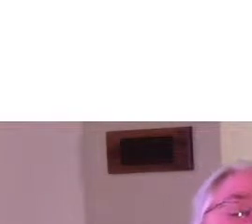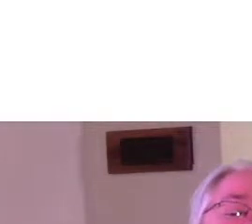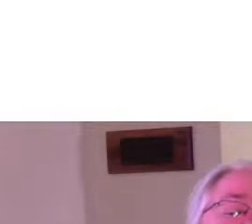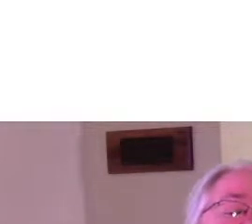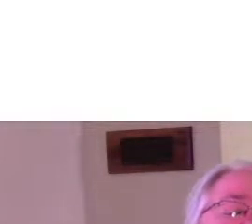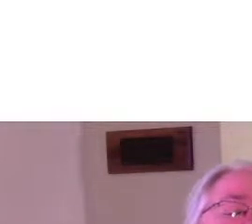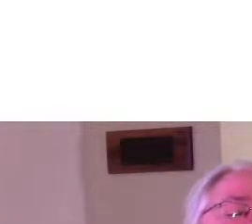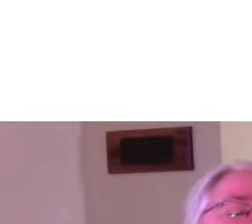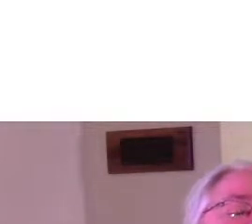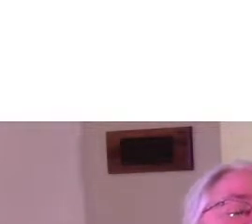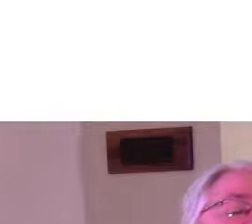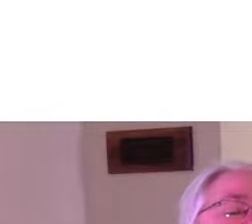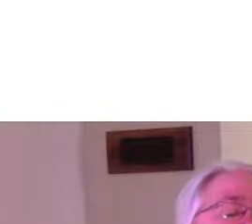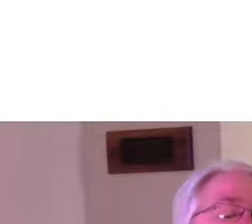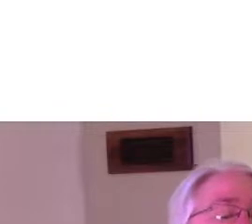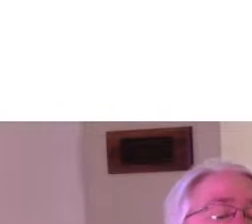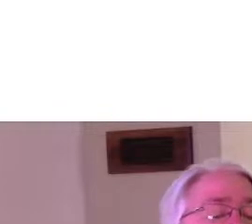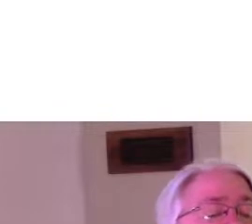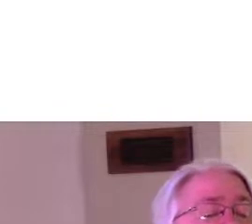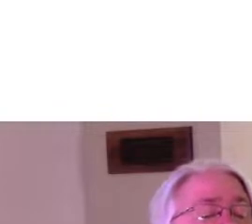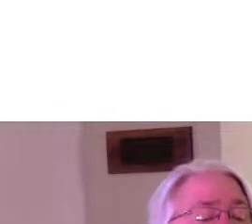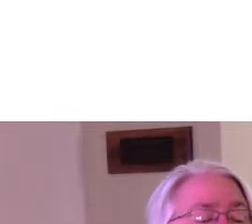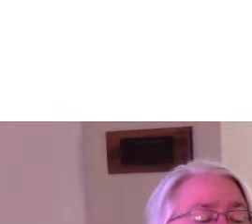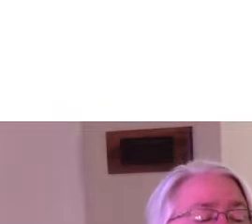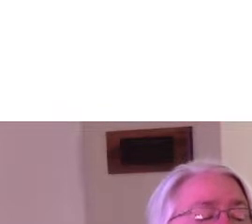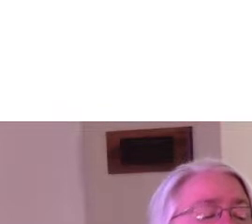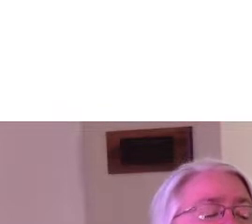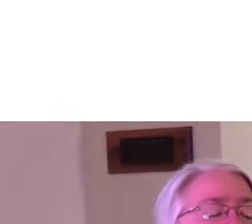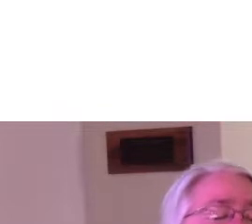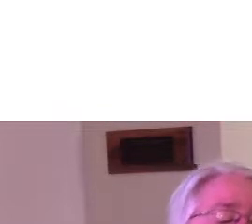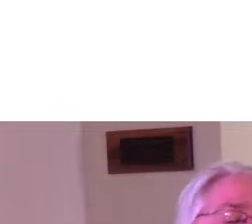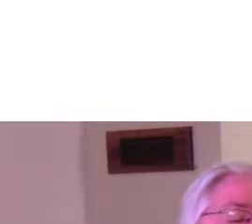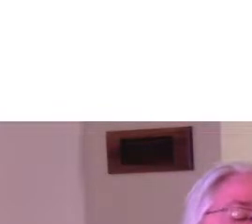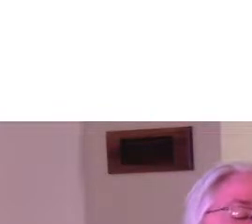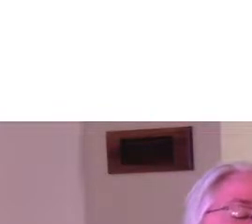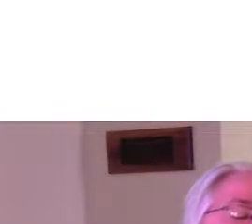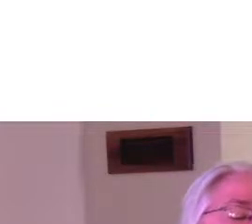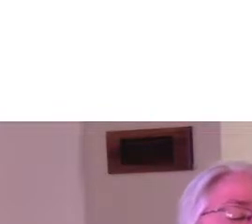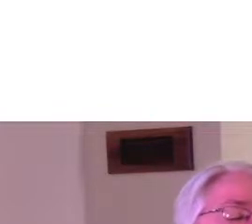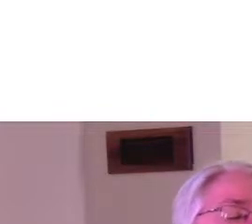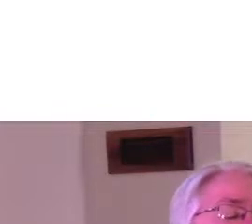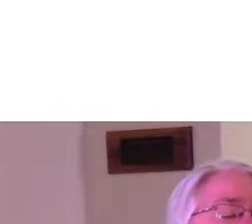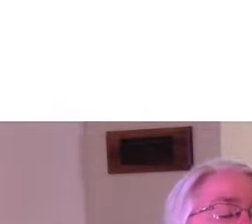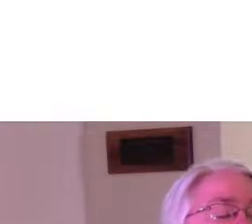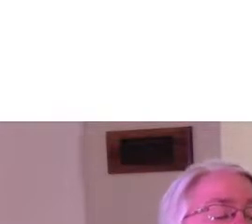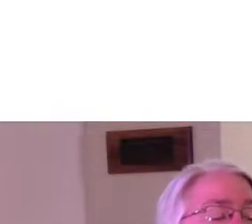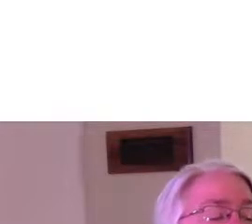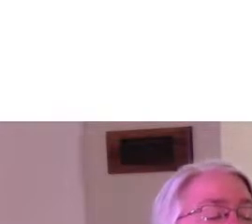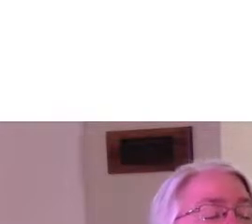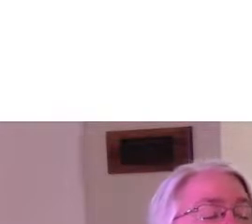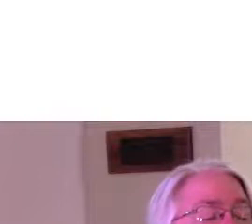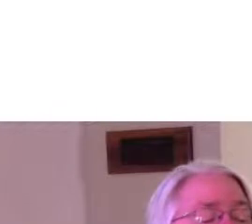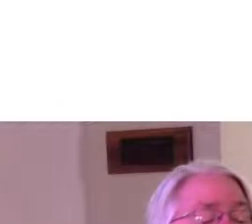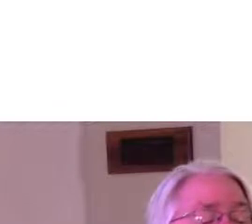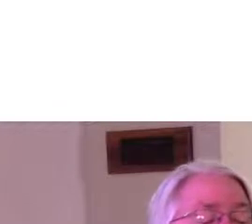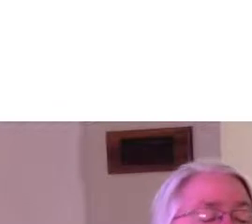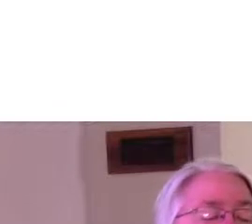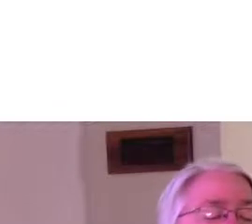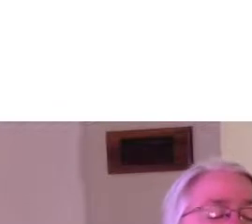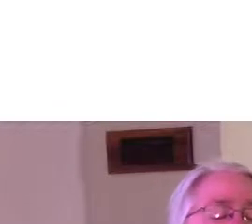the child who sings the world alive and greets the morning sun